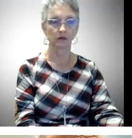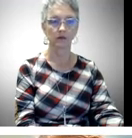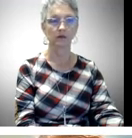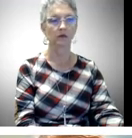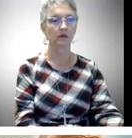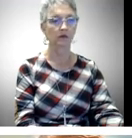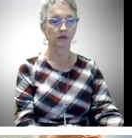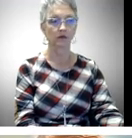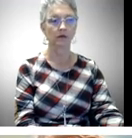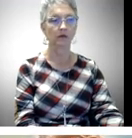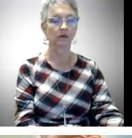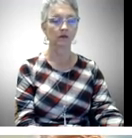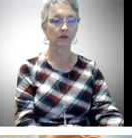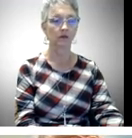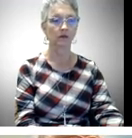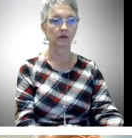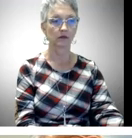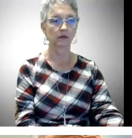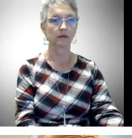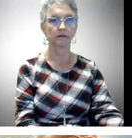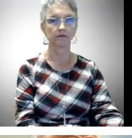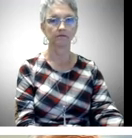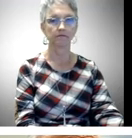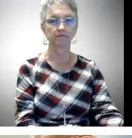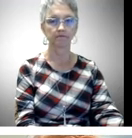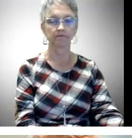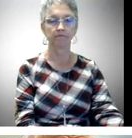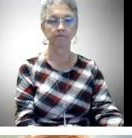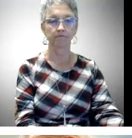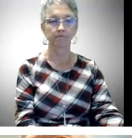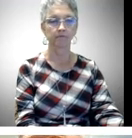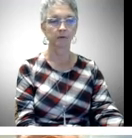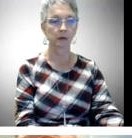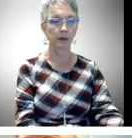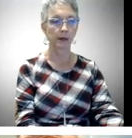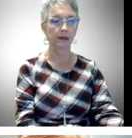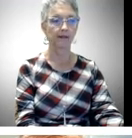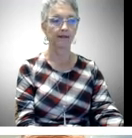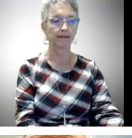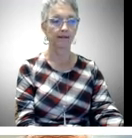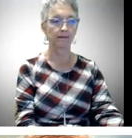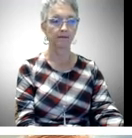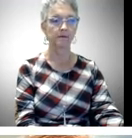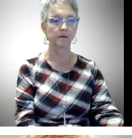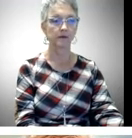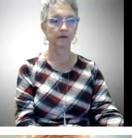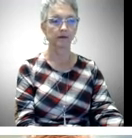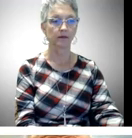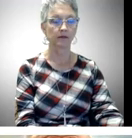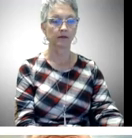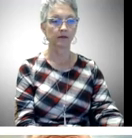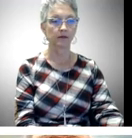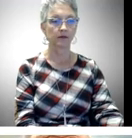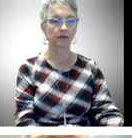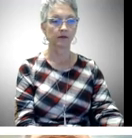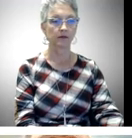of institutions or to associate with different people in the community, that they want to work, they want to live more independently, what have you. And